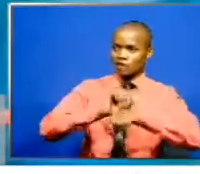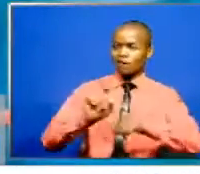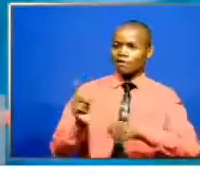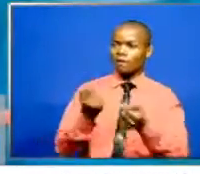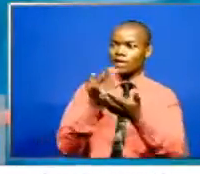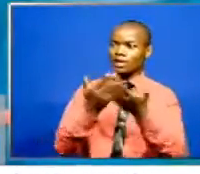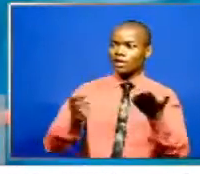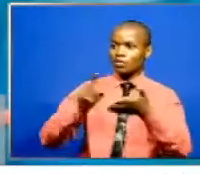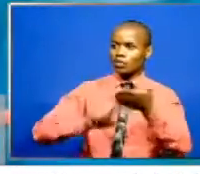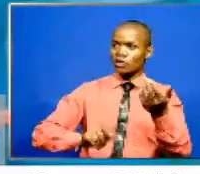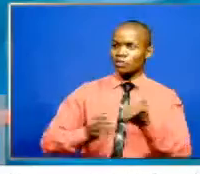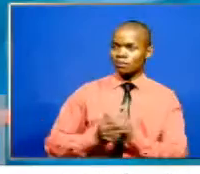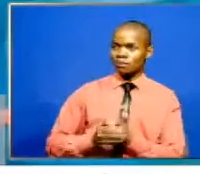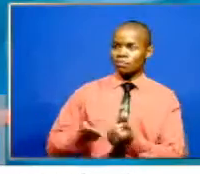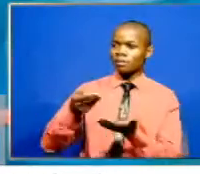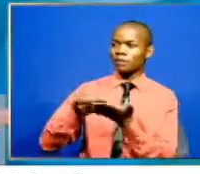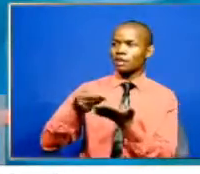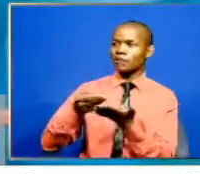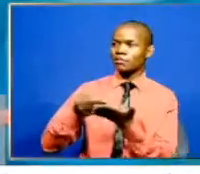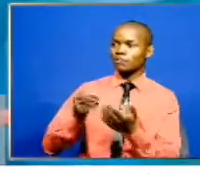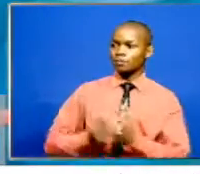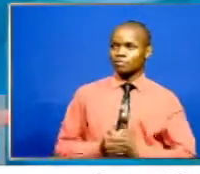hear is finance.